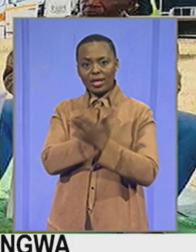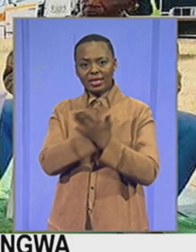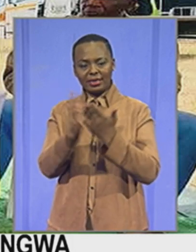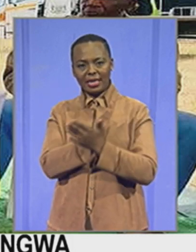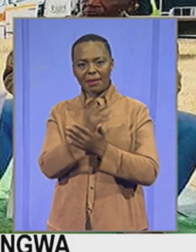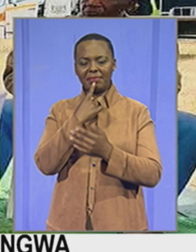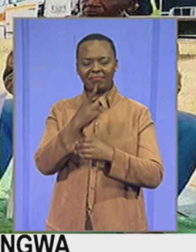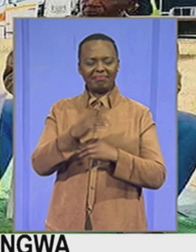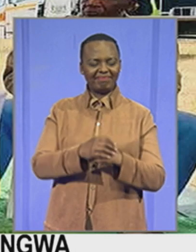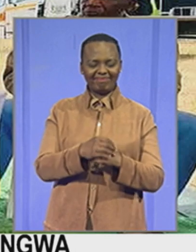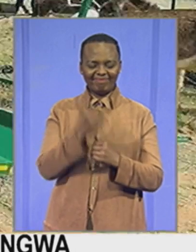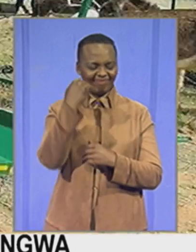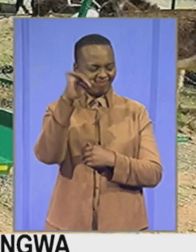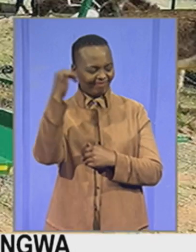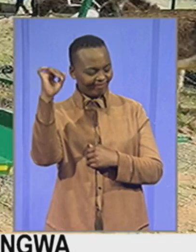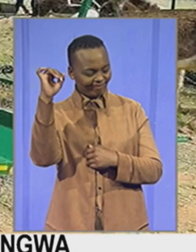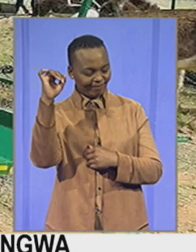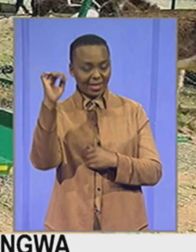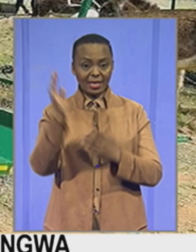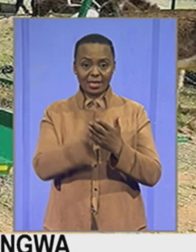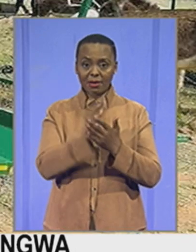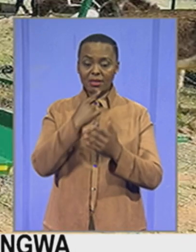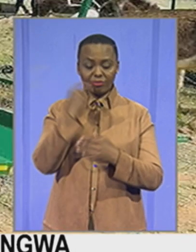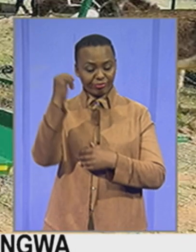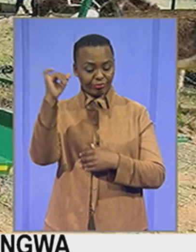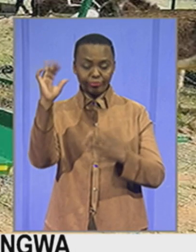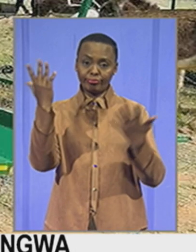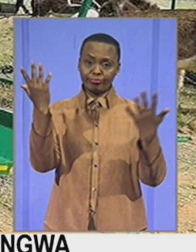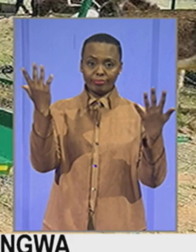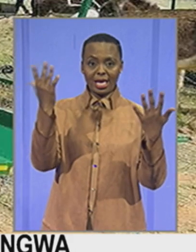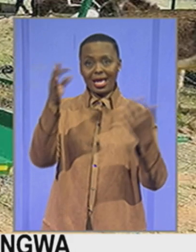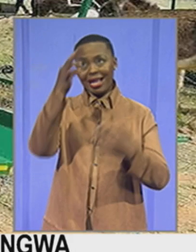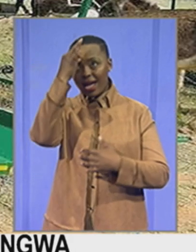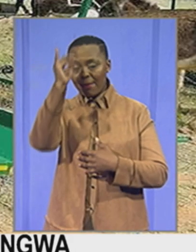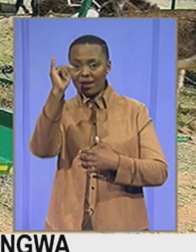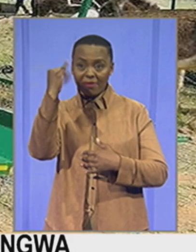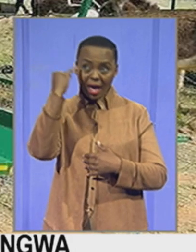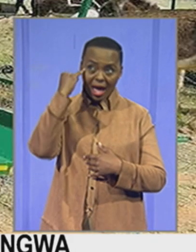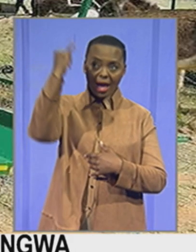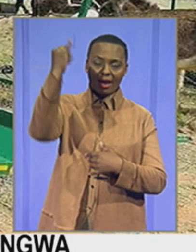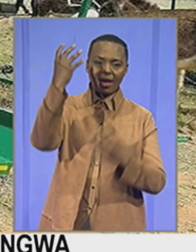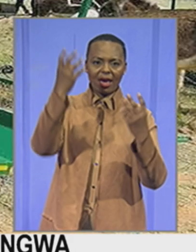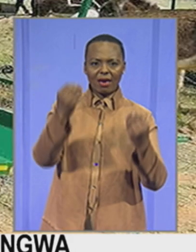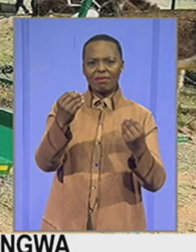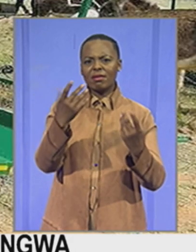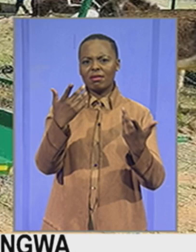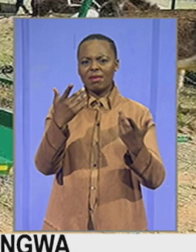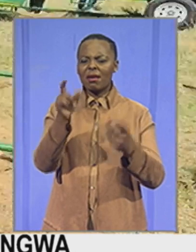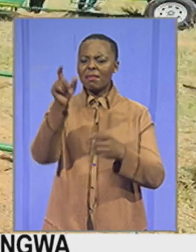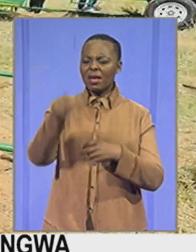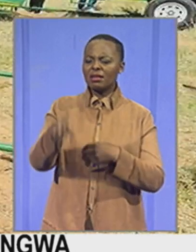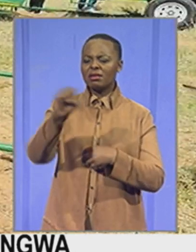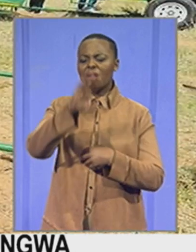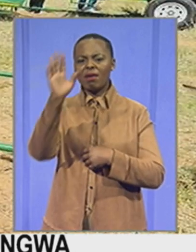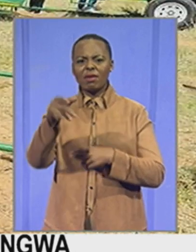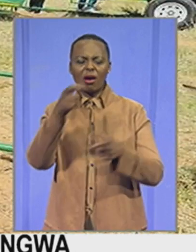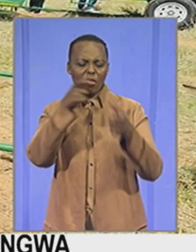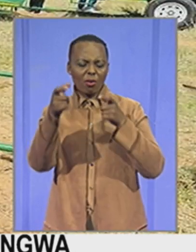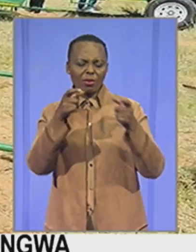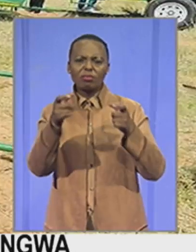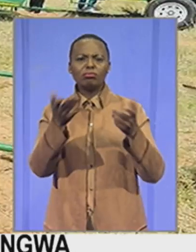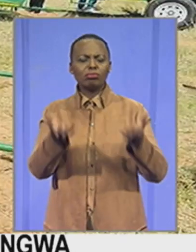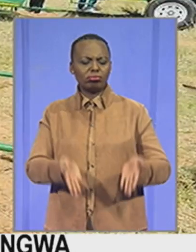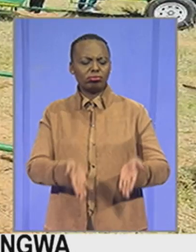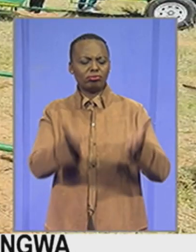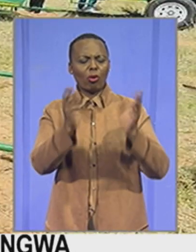kgala ba tshwanna ke gore fa nako le nako fa puso e tla ka manaane a ntseng jana mongwe le mongwe wa maAforika Borwa o nna le tshone ya go ka tshwaela